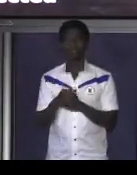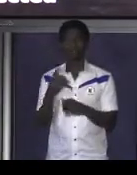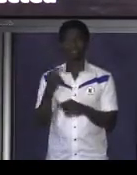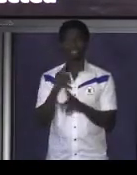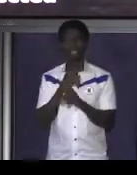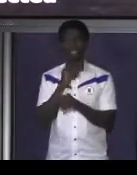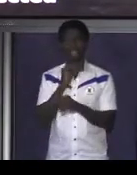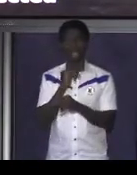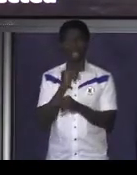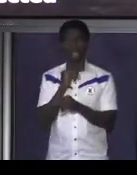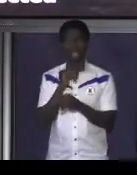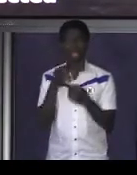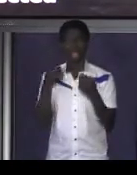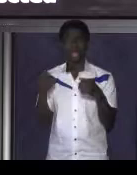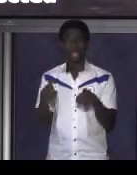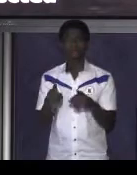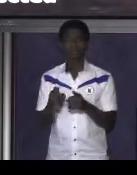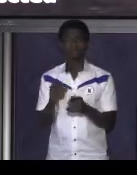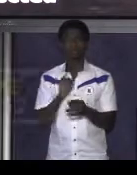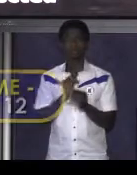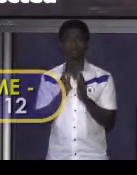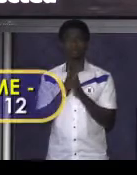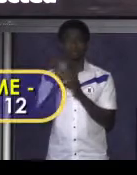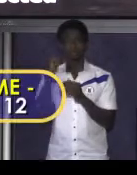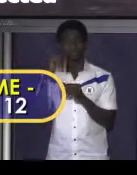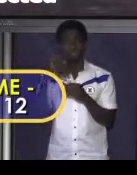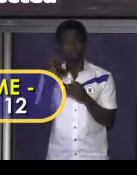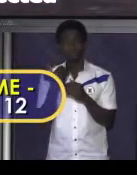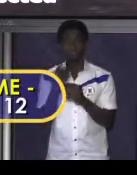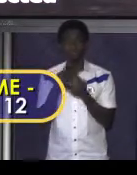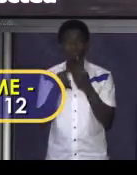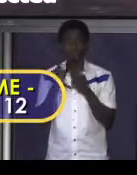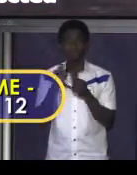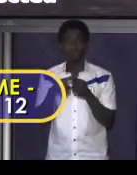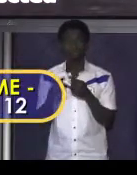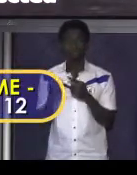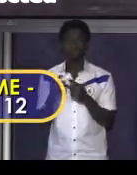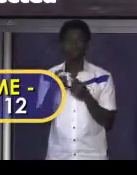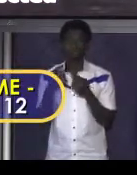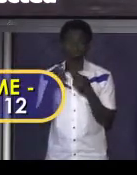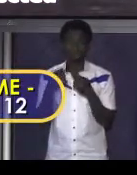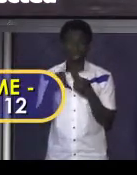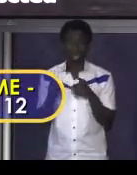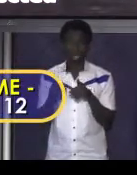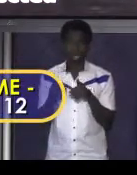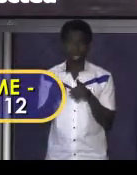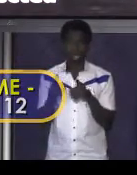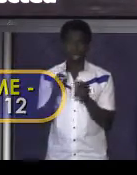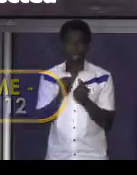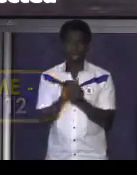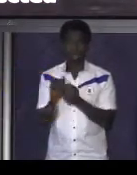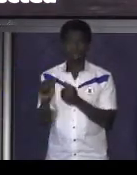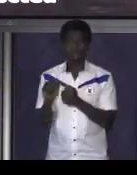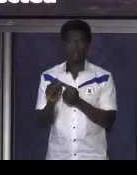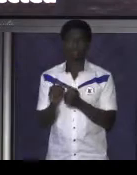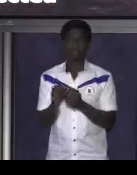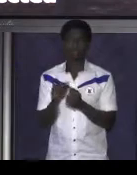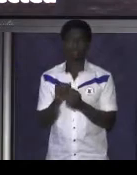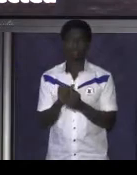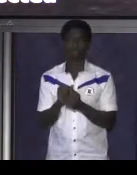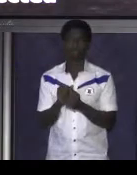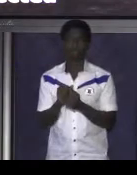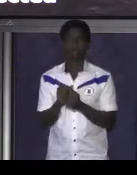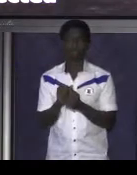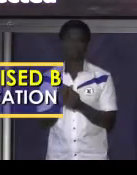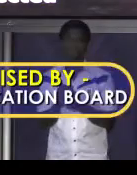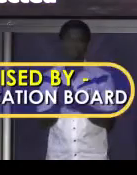The answer is happen. I pray his wishes. Come to pass is the same thing as you saying, I pray his